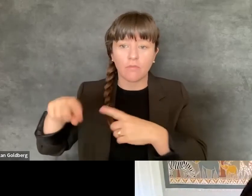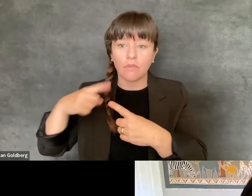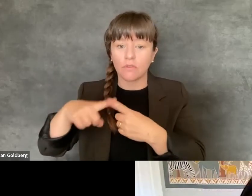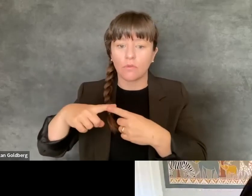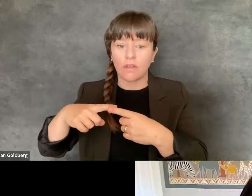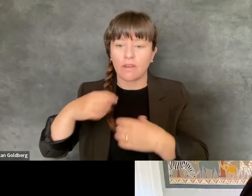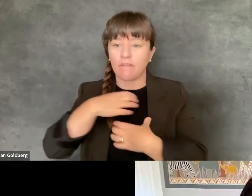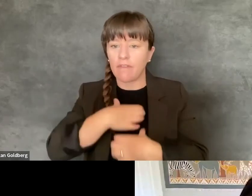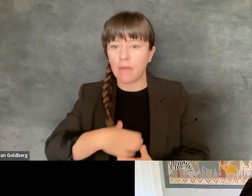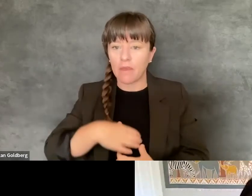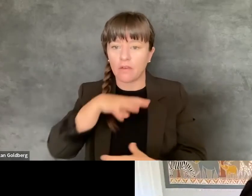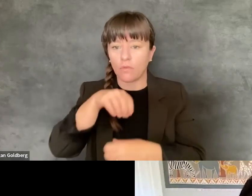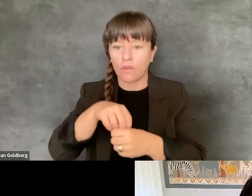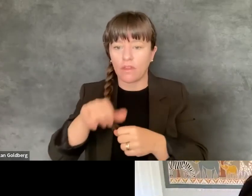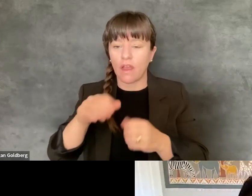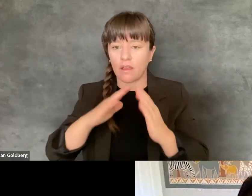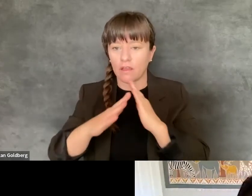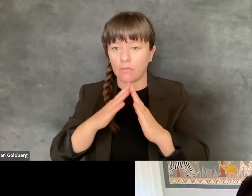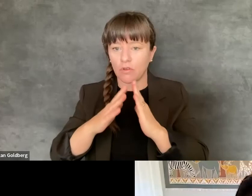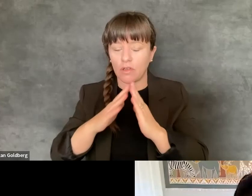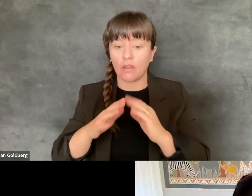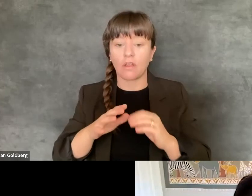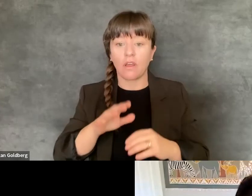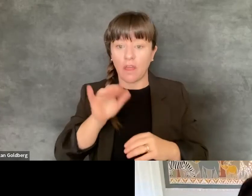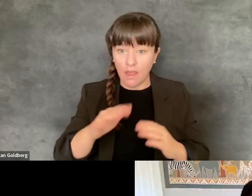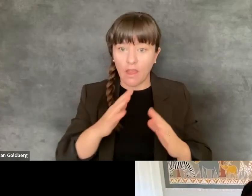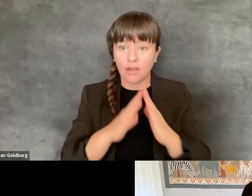famine within the community, and that community is not